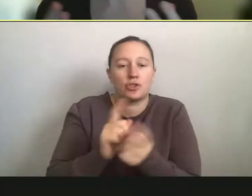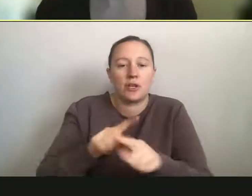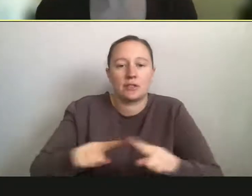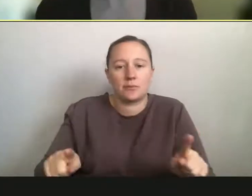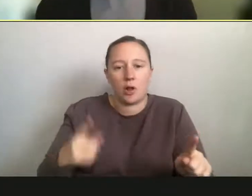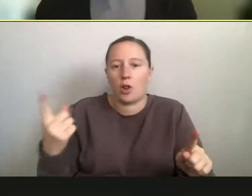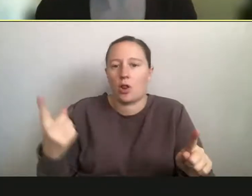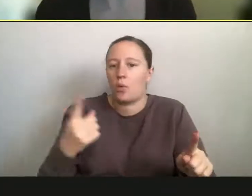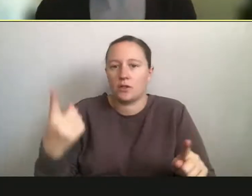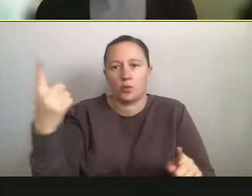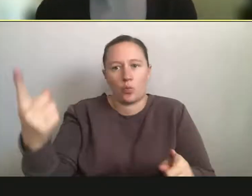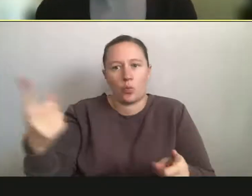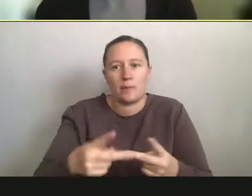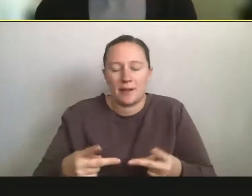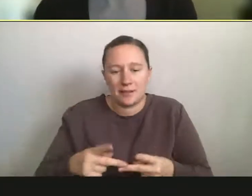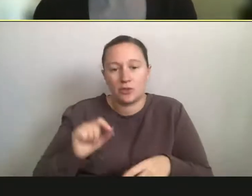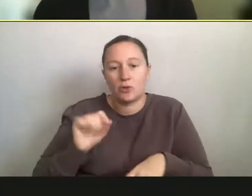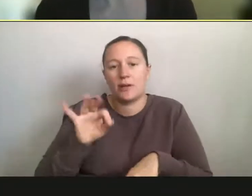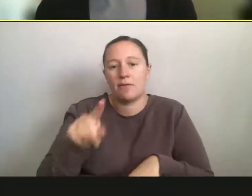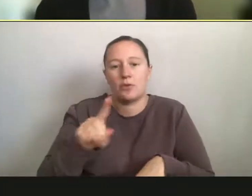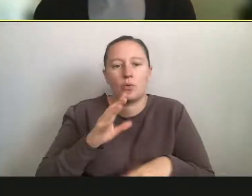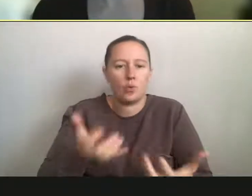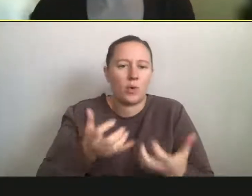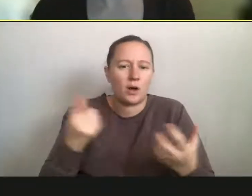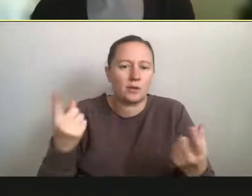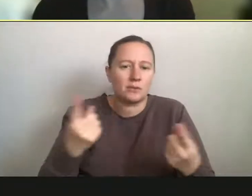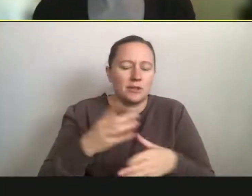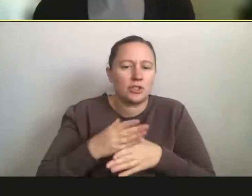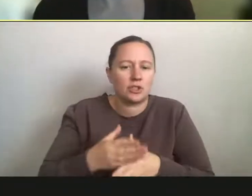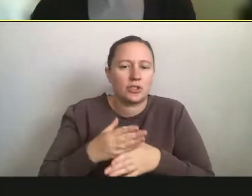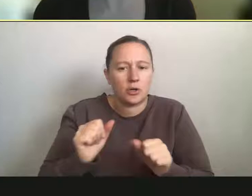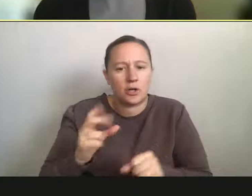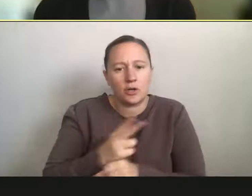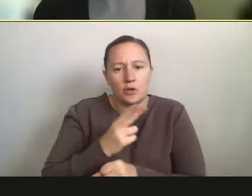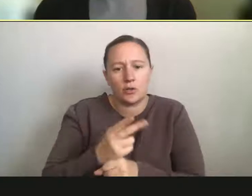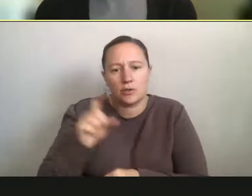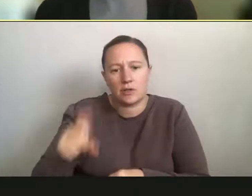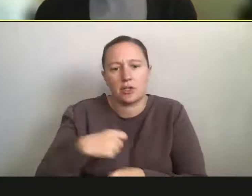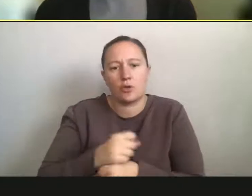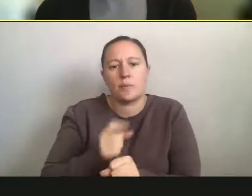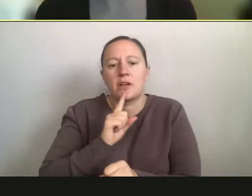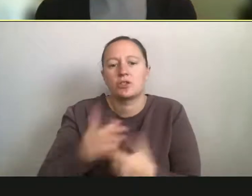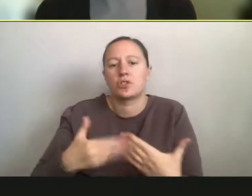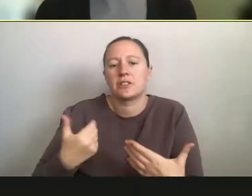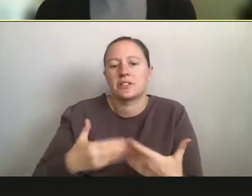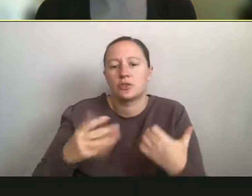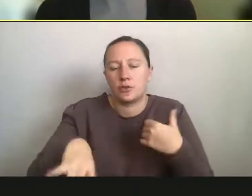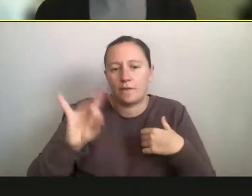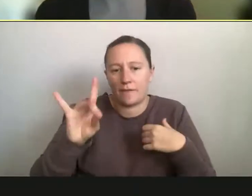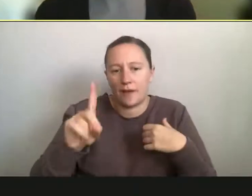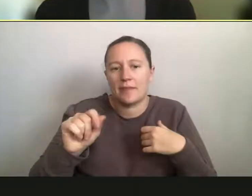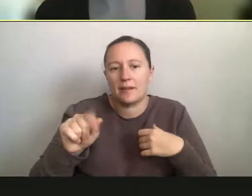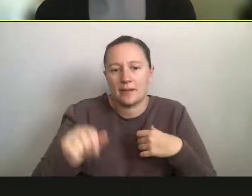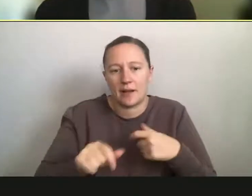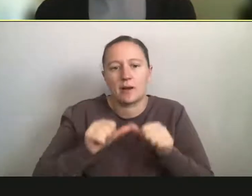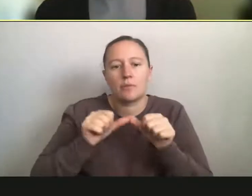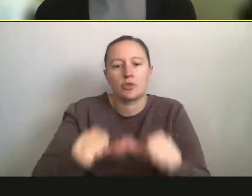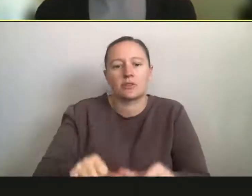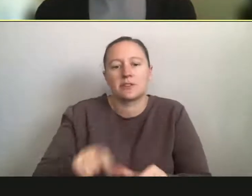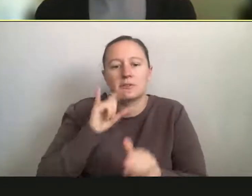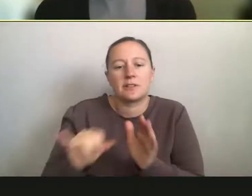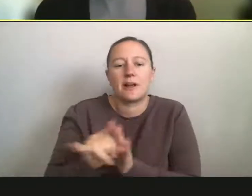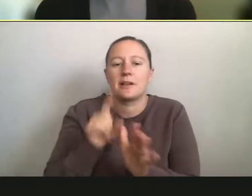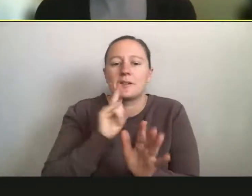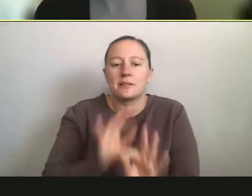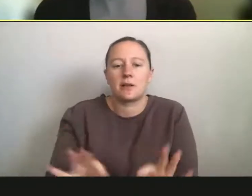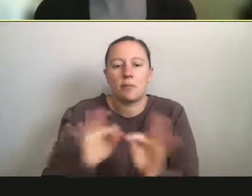data shared and usable, you need to make sure people can easily find that data. So persistent identifiers are an important